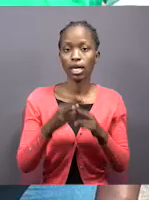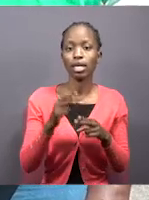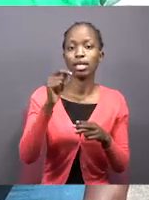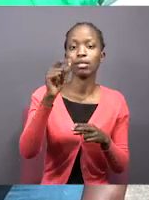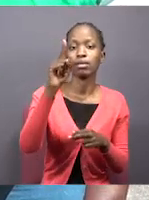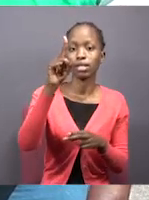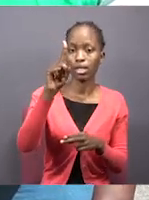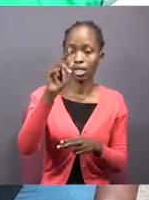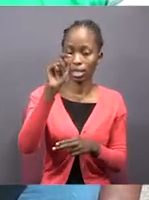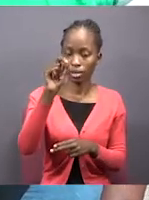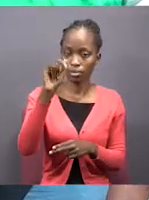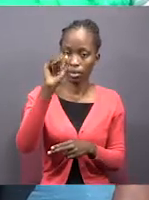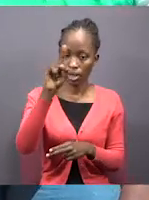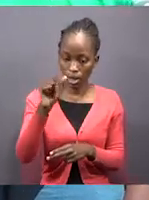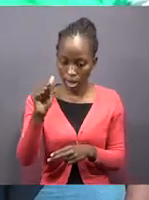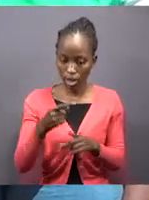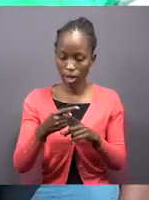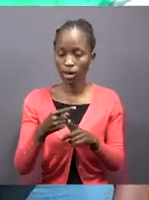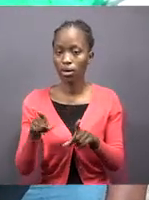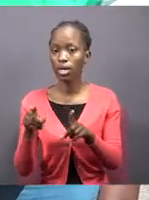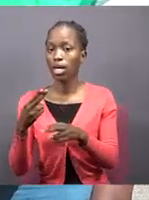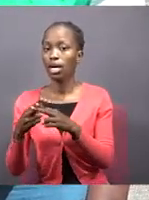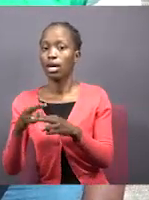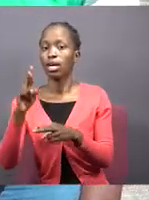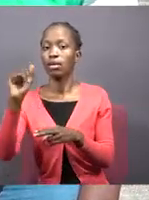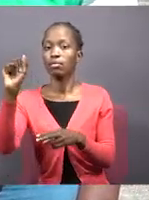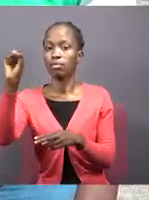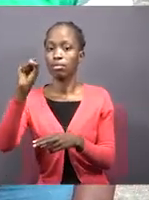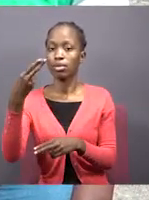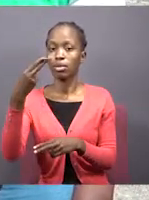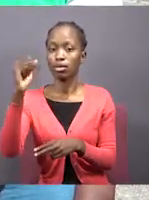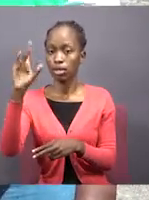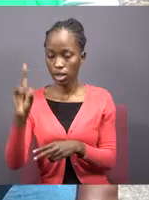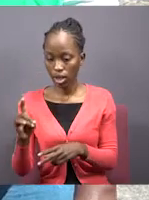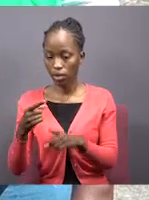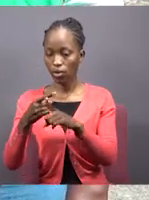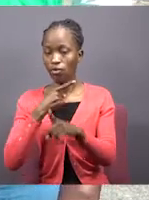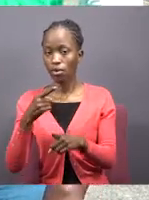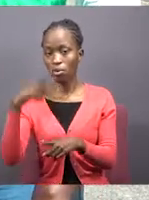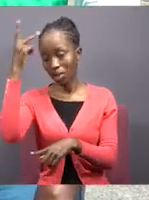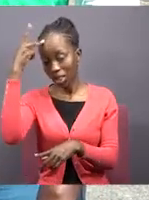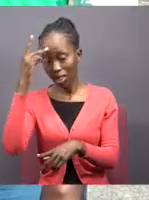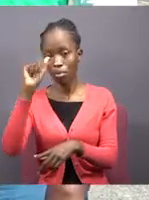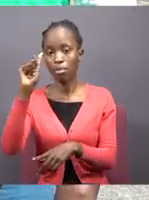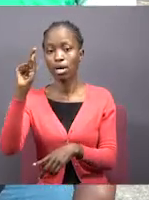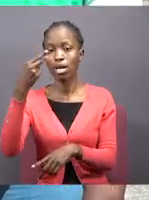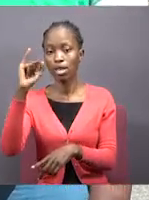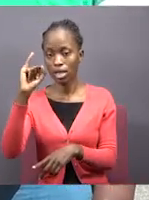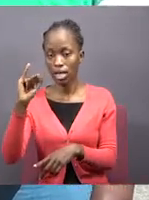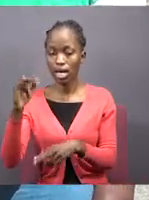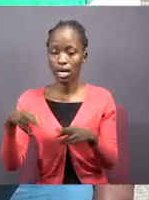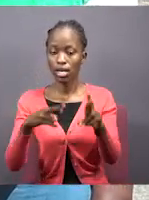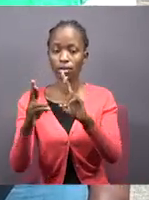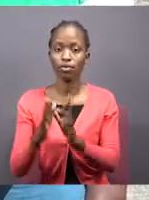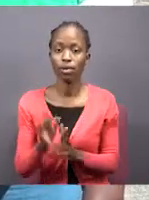Zawadi from Citam River. And my name is Rashid Salwa from Citam River too. And welcome to our memory work. This